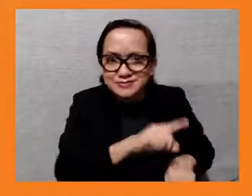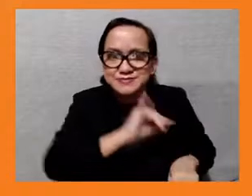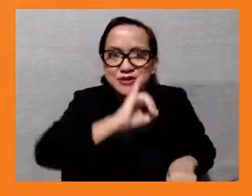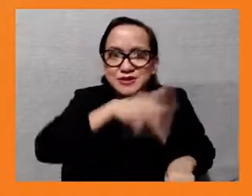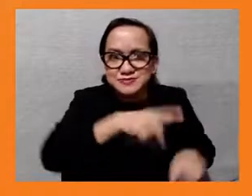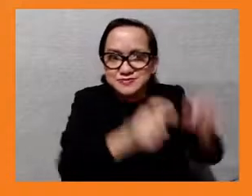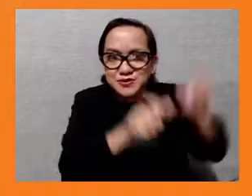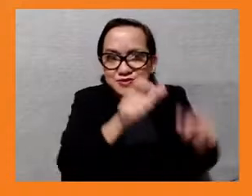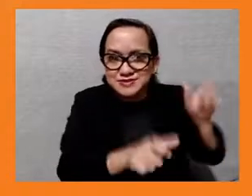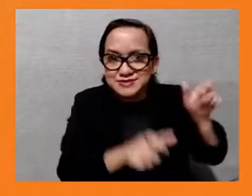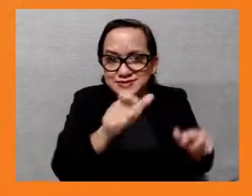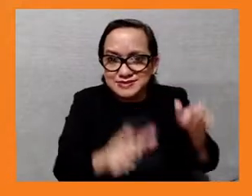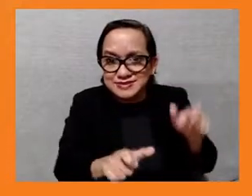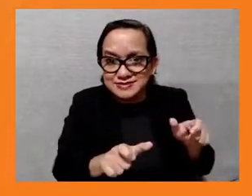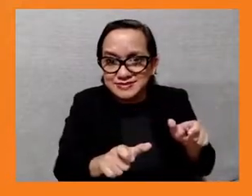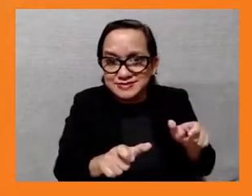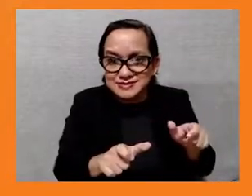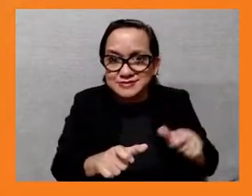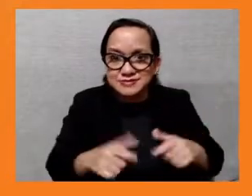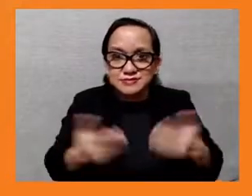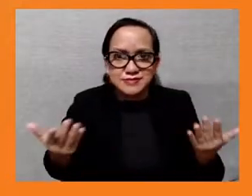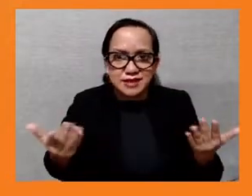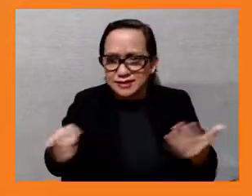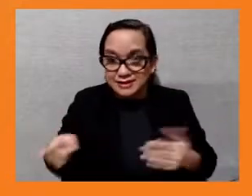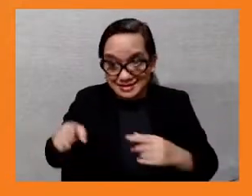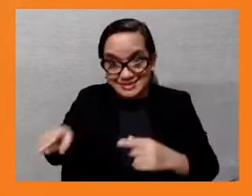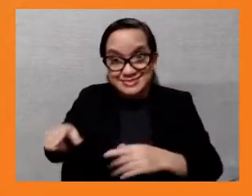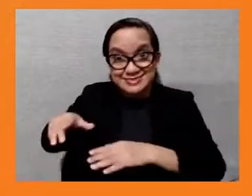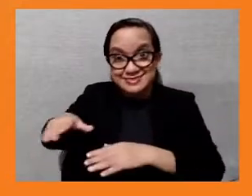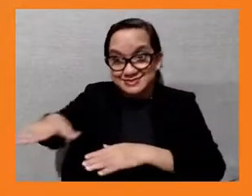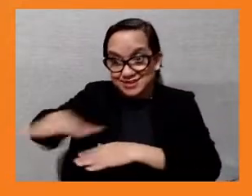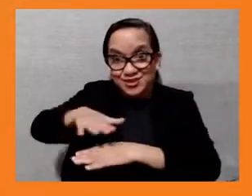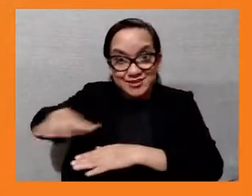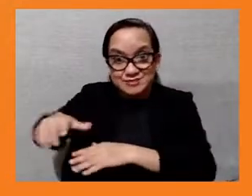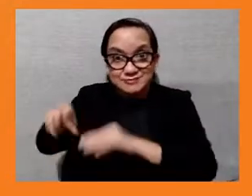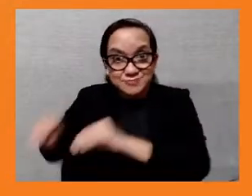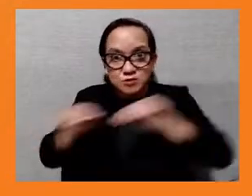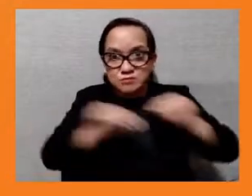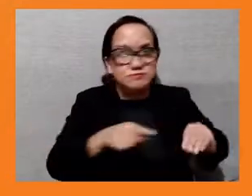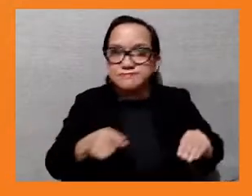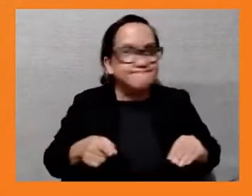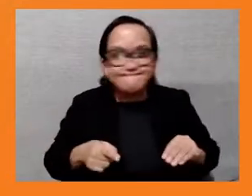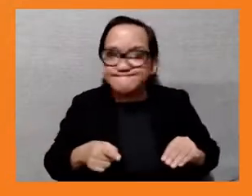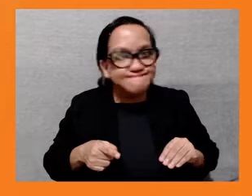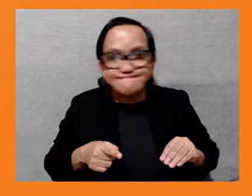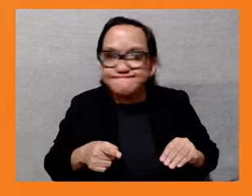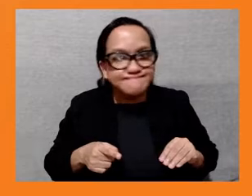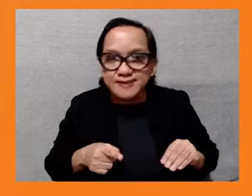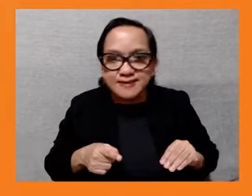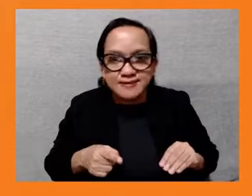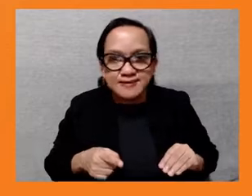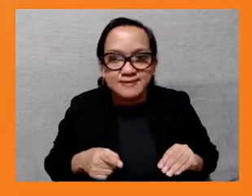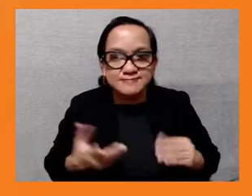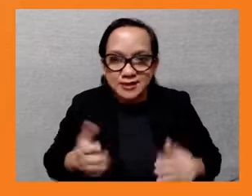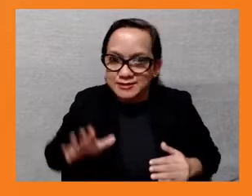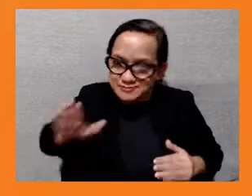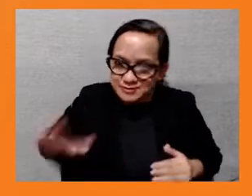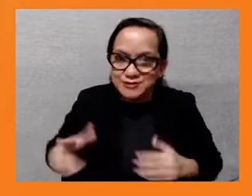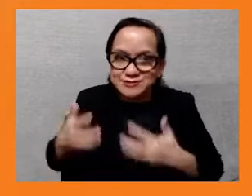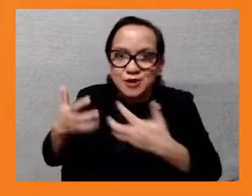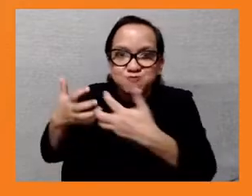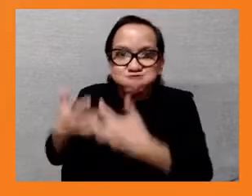of these very critical issues raised. Moving forward, I'm also looking at the pigeonhole. There are a lot of questions in there.